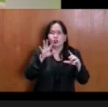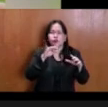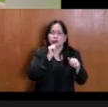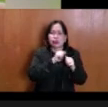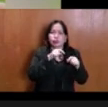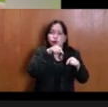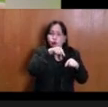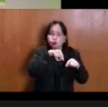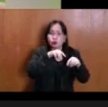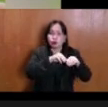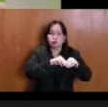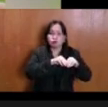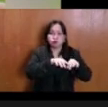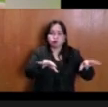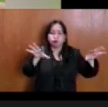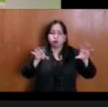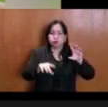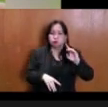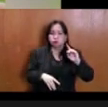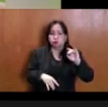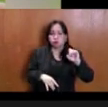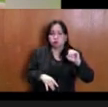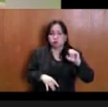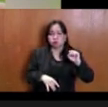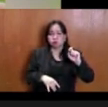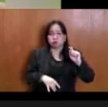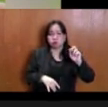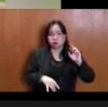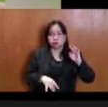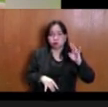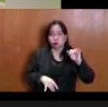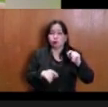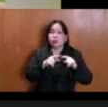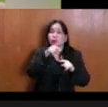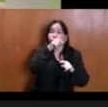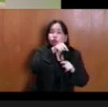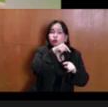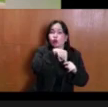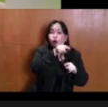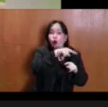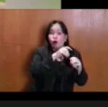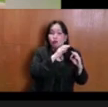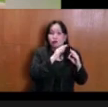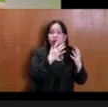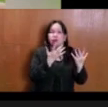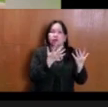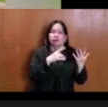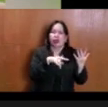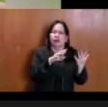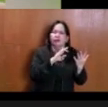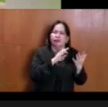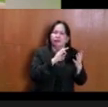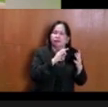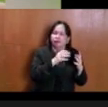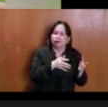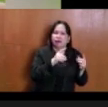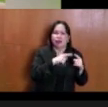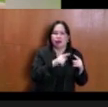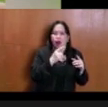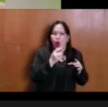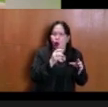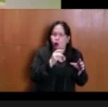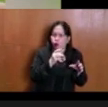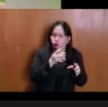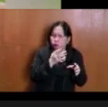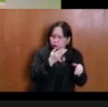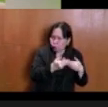distribution. And maybe the problem would be the distribution facilities, the maintenance and operation. And sometimes the common